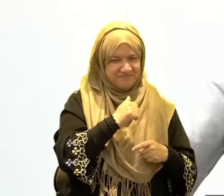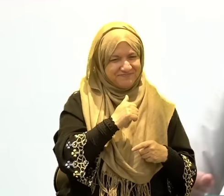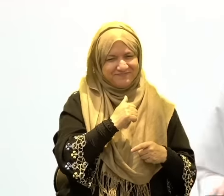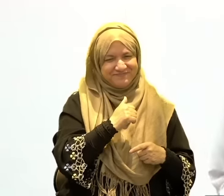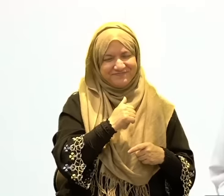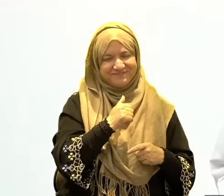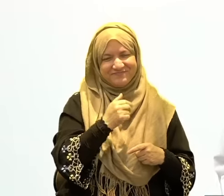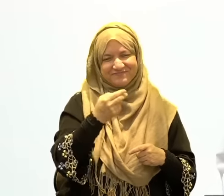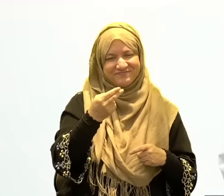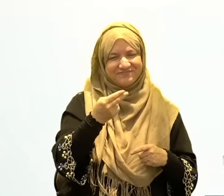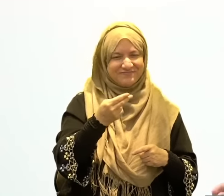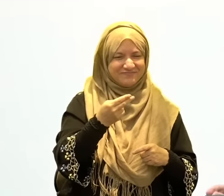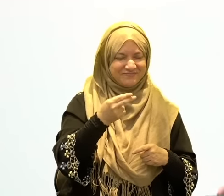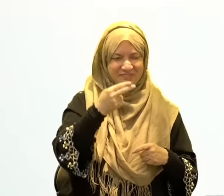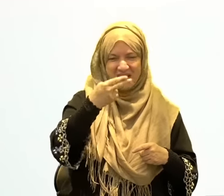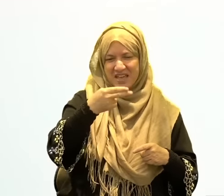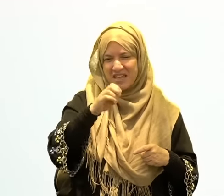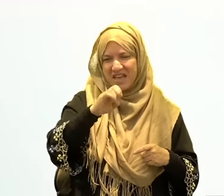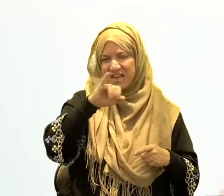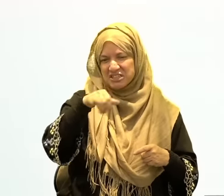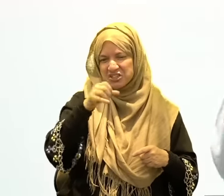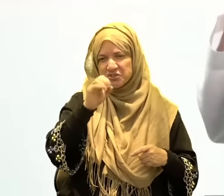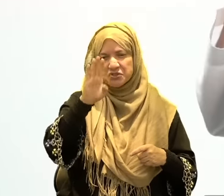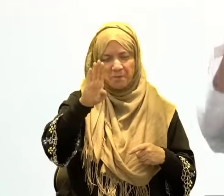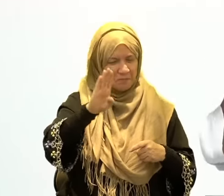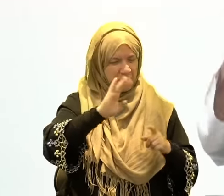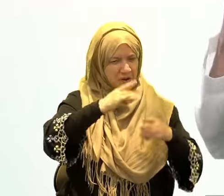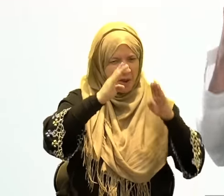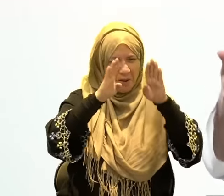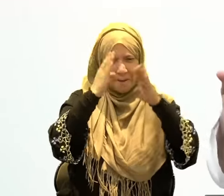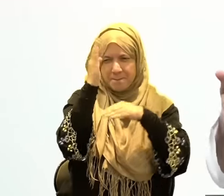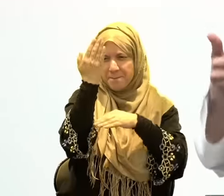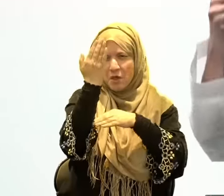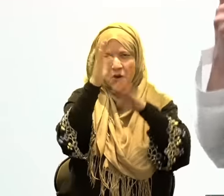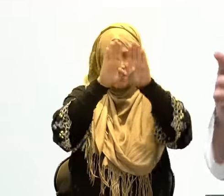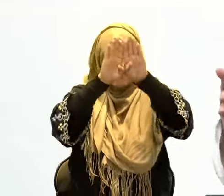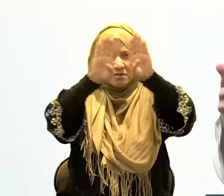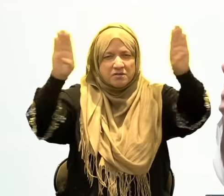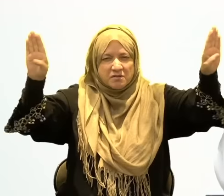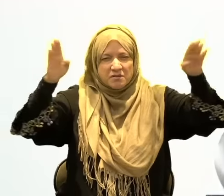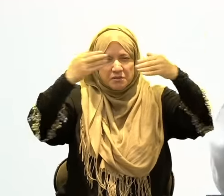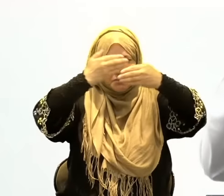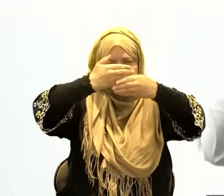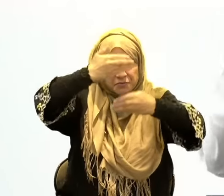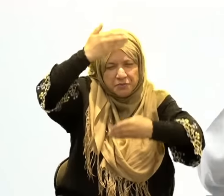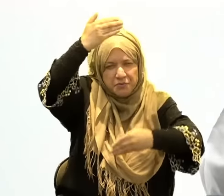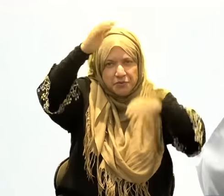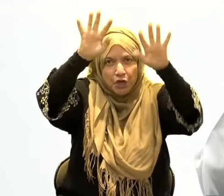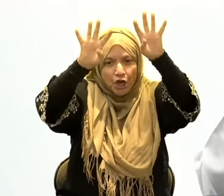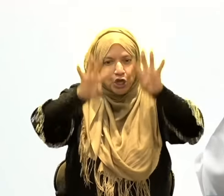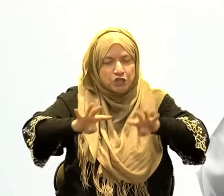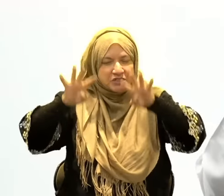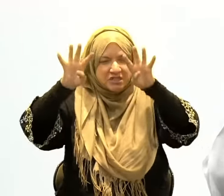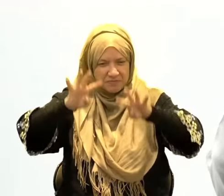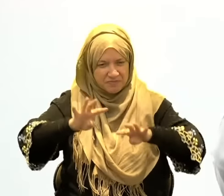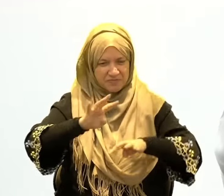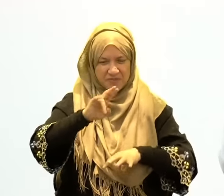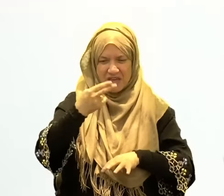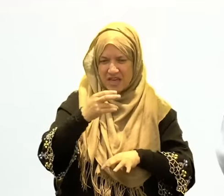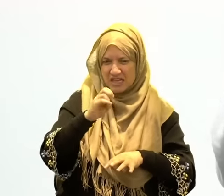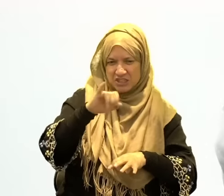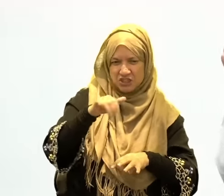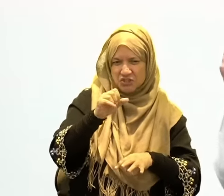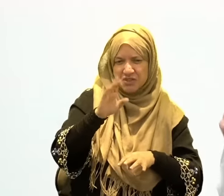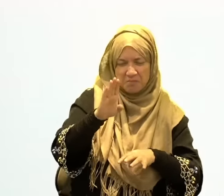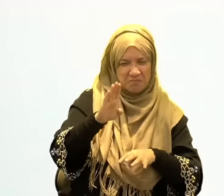ta'ala seals them off in the next. Allah was watching you the whole time, but you put up something between you and Him. You told yourself, just like if you